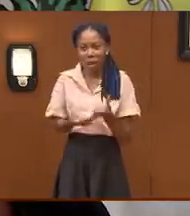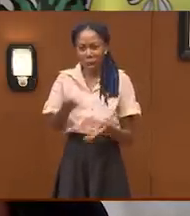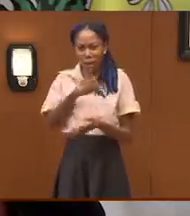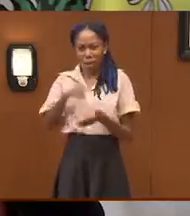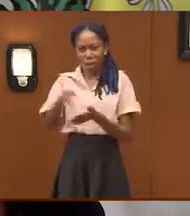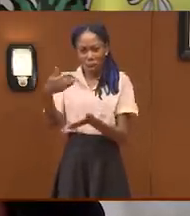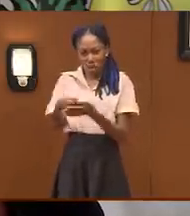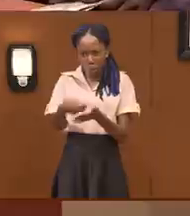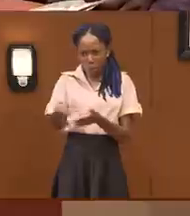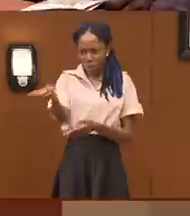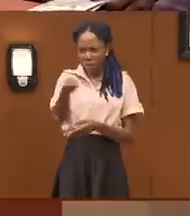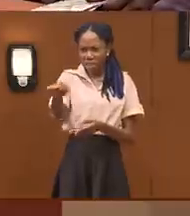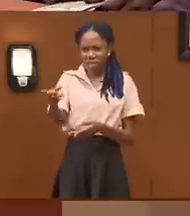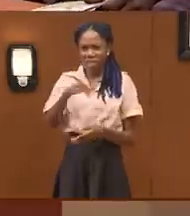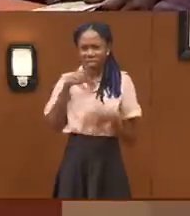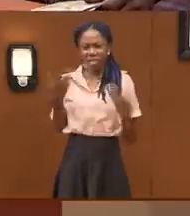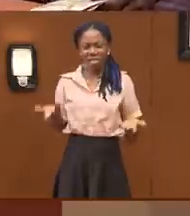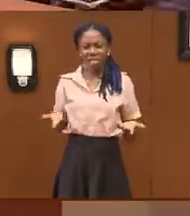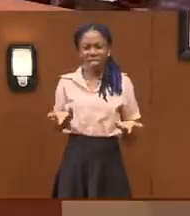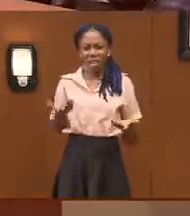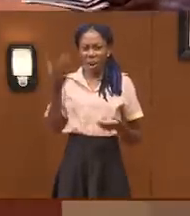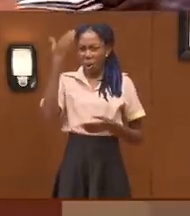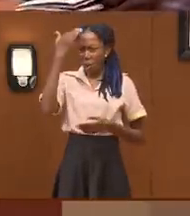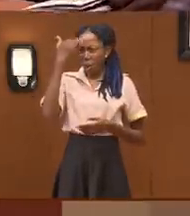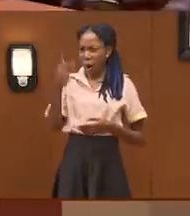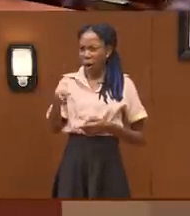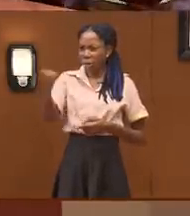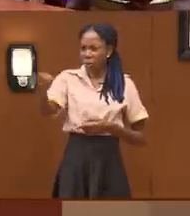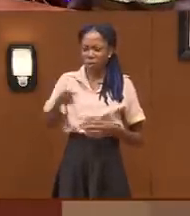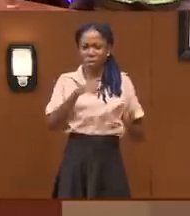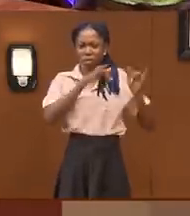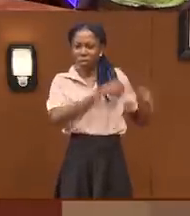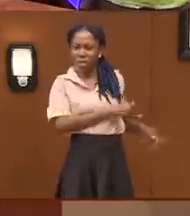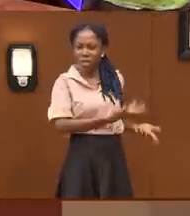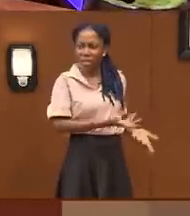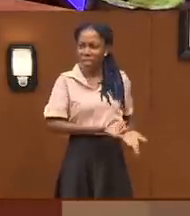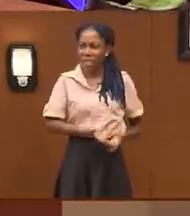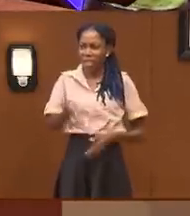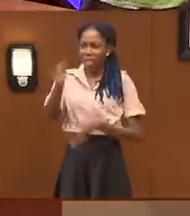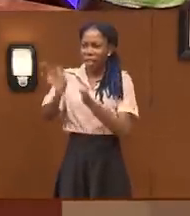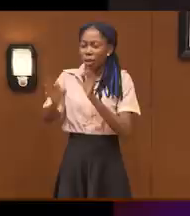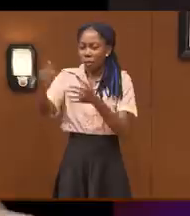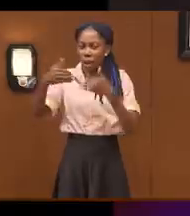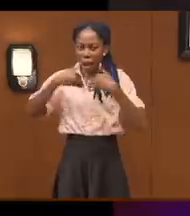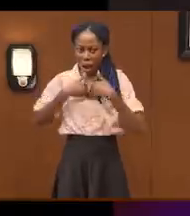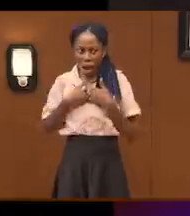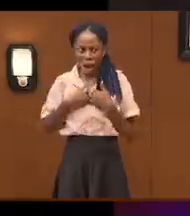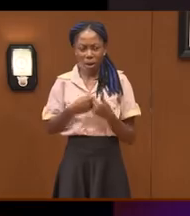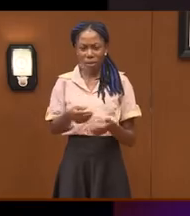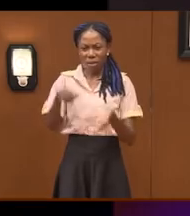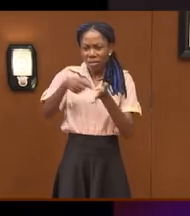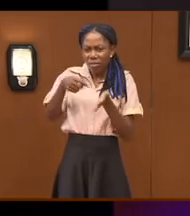owing. You don't know you are only a bona fide tenant when you are not owing rent. It's because I didn't come with evidence either. You accepted you are